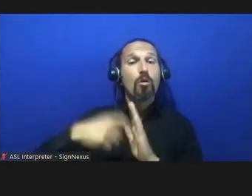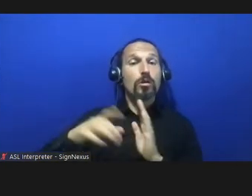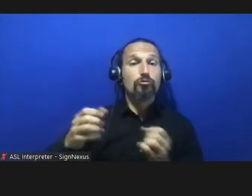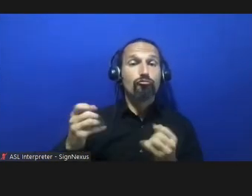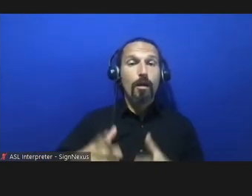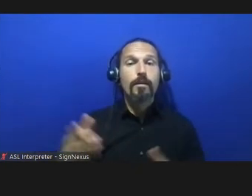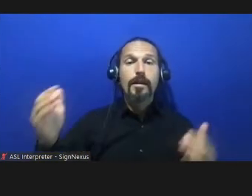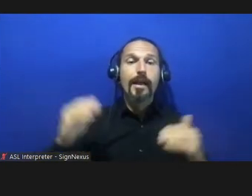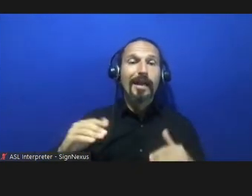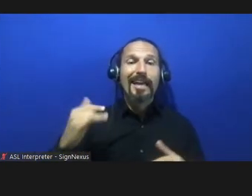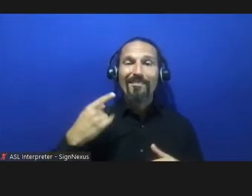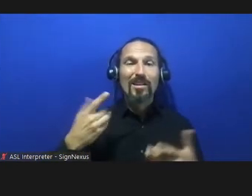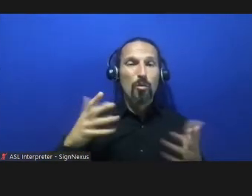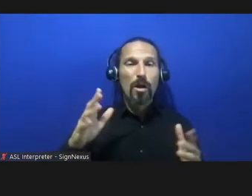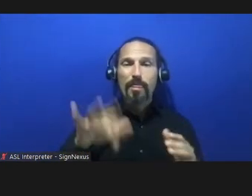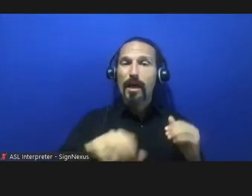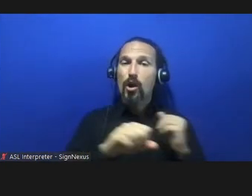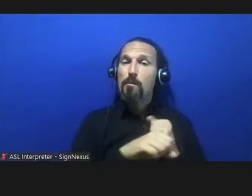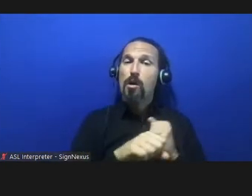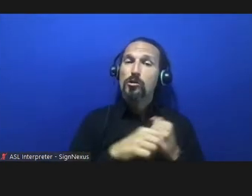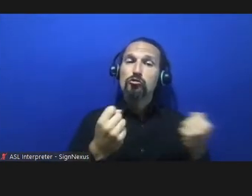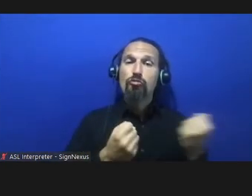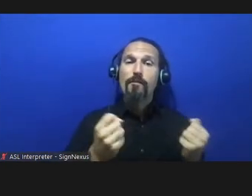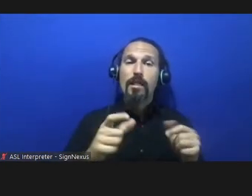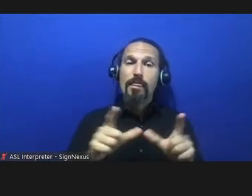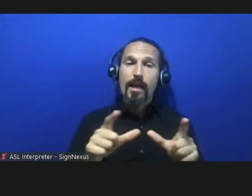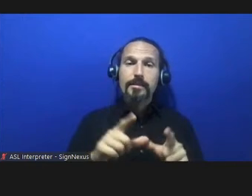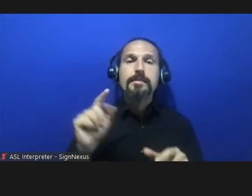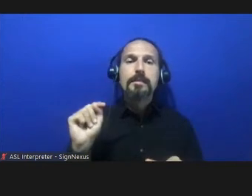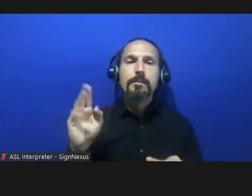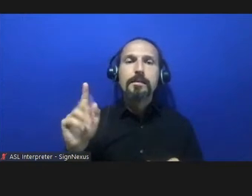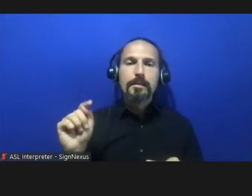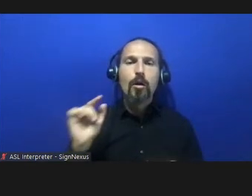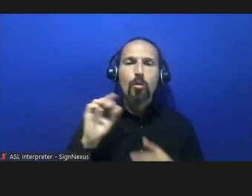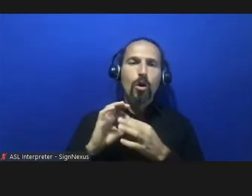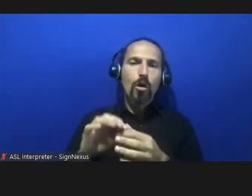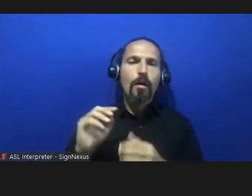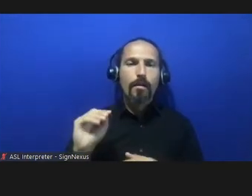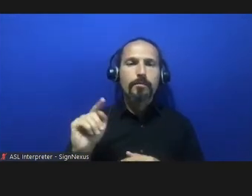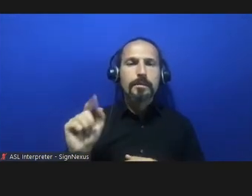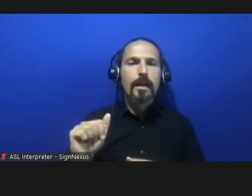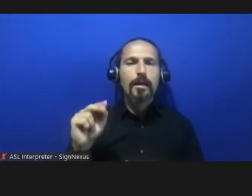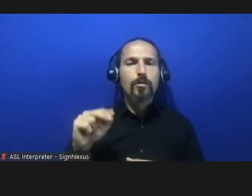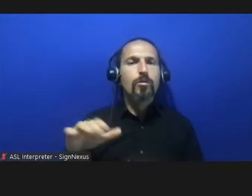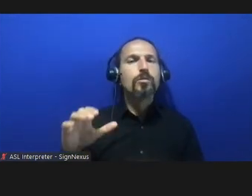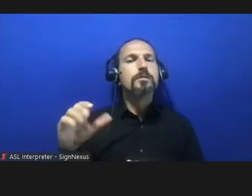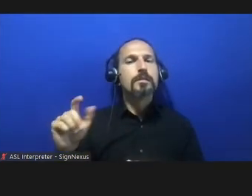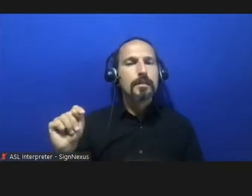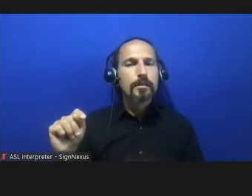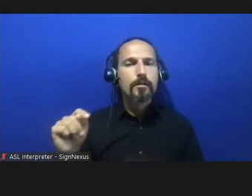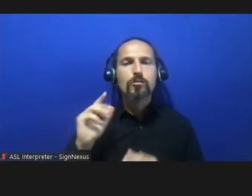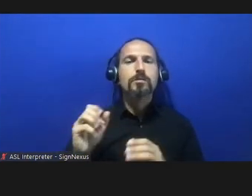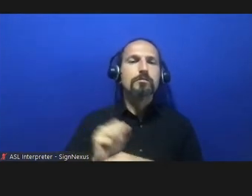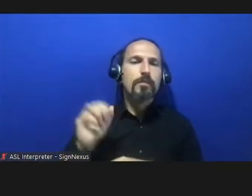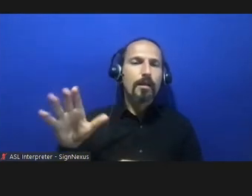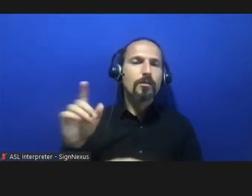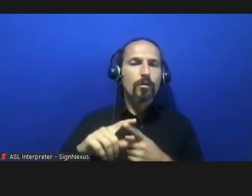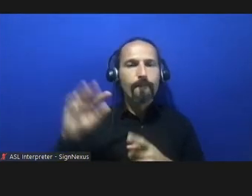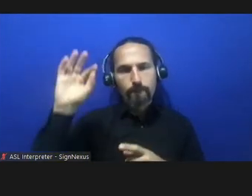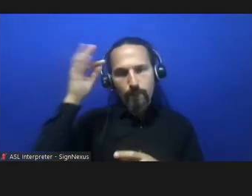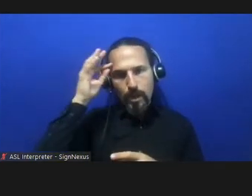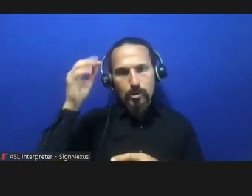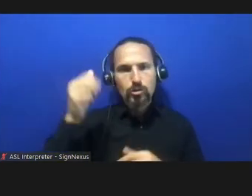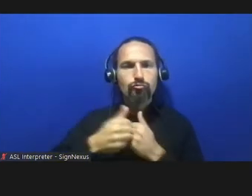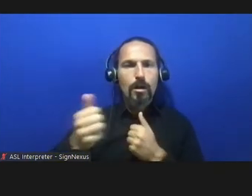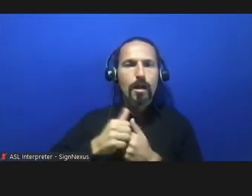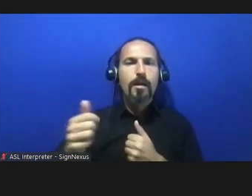for those who may not want a commercial driver's license tbta will coordinate with mta new york city transit to submit a request to the federal transit administration